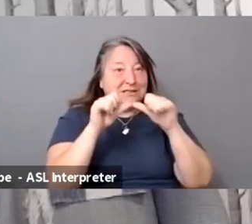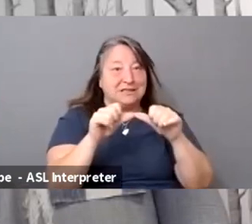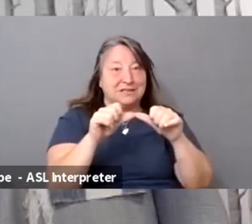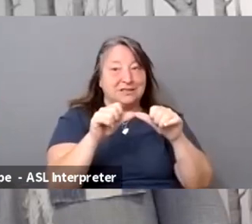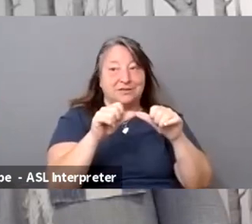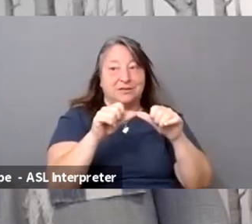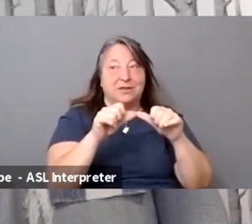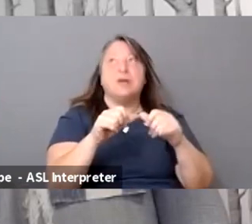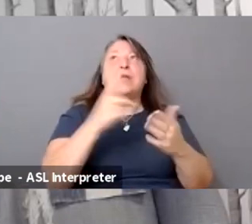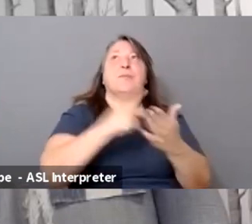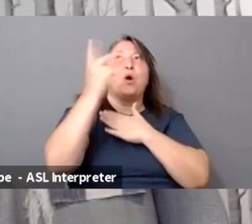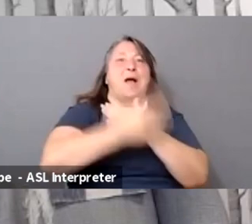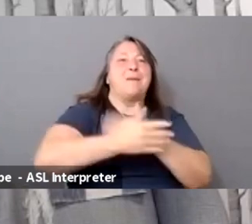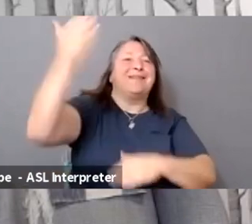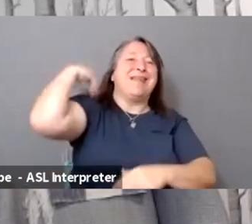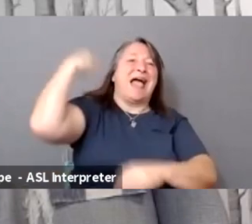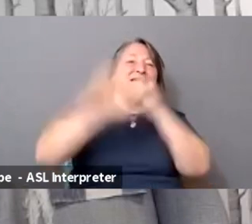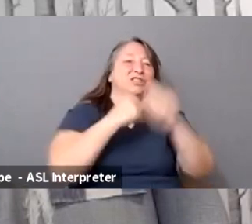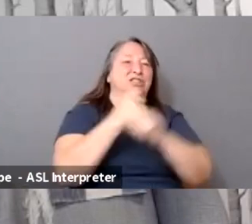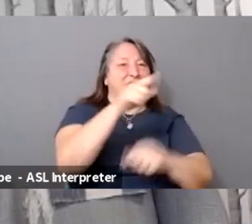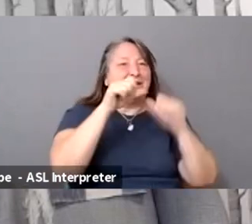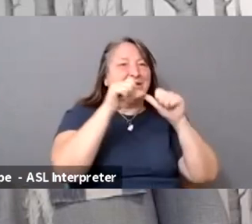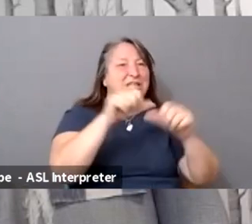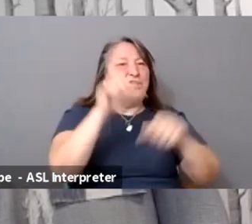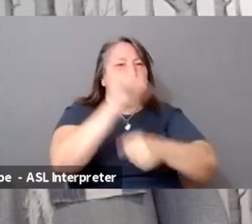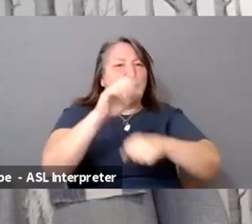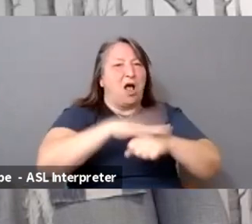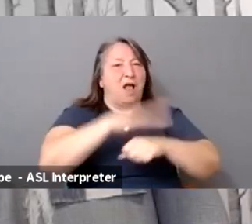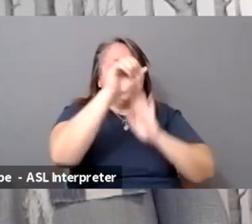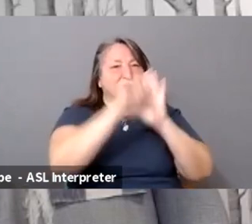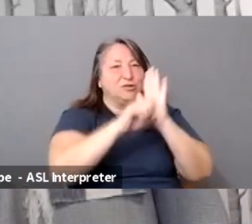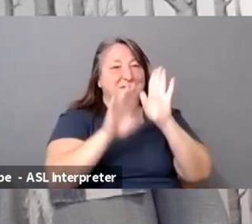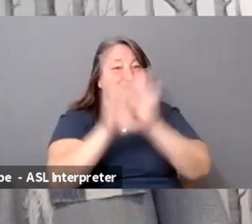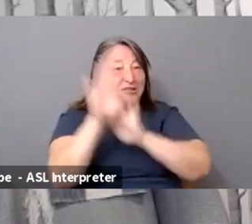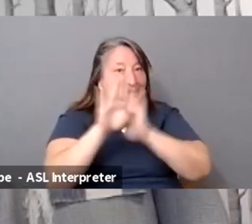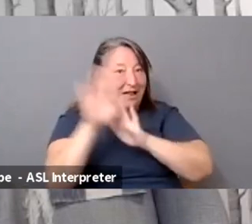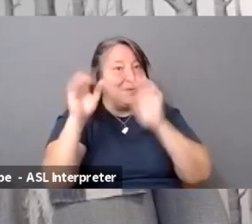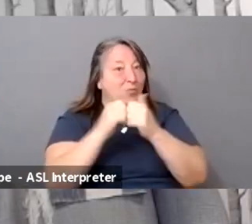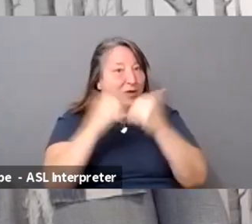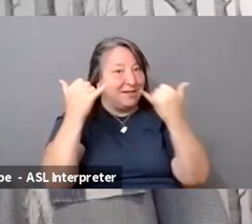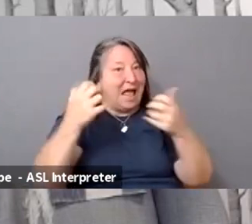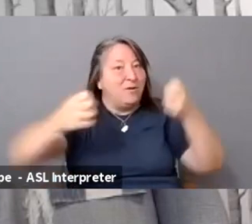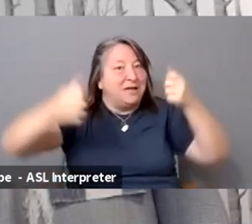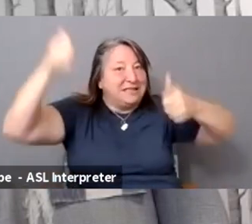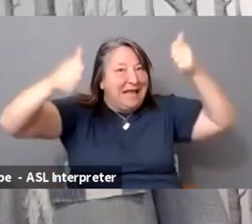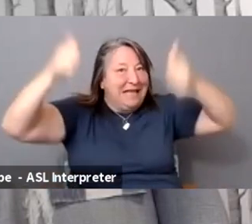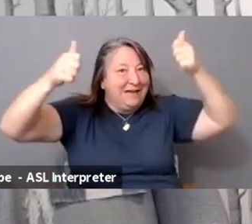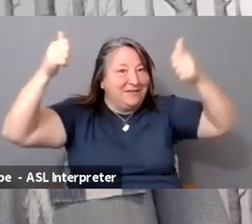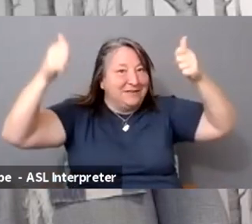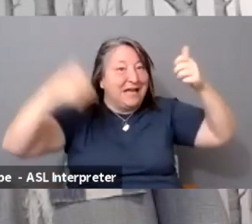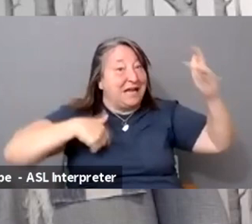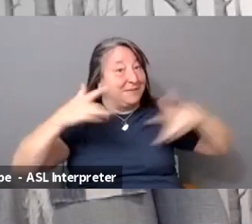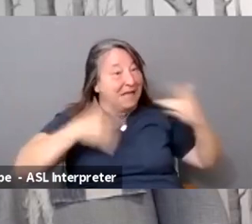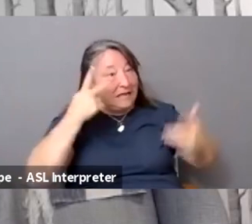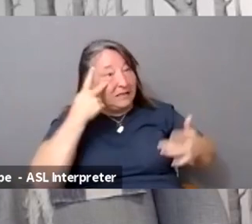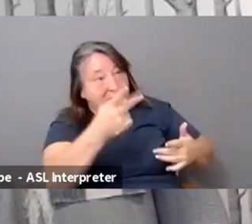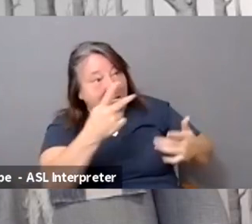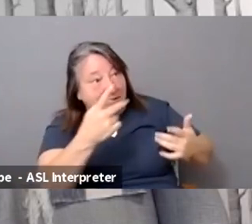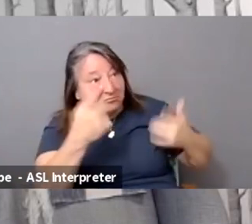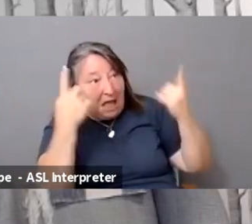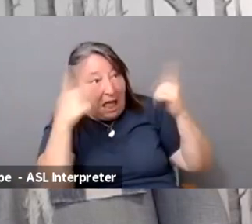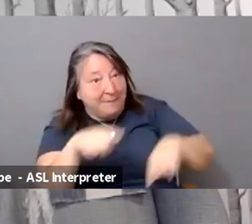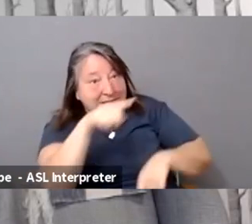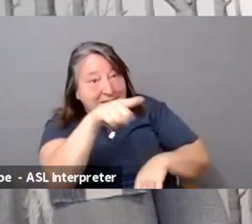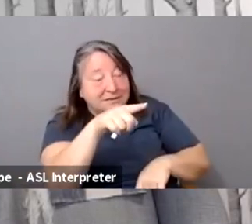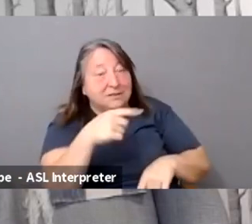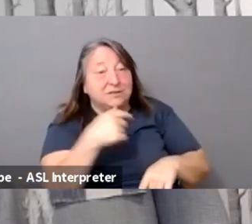last year, who are continuing to work on scripts that they were developing with executives. And I'm excited to see where that goes. So we're